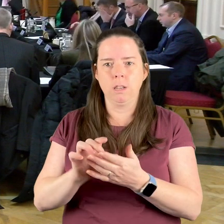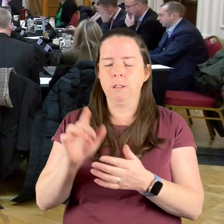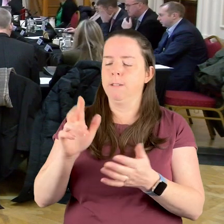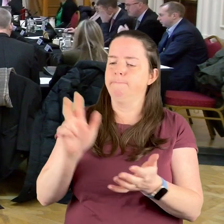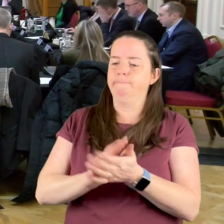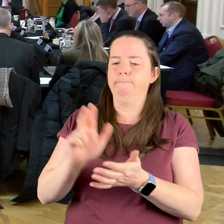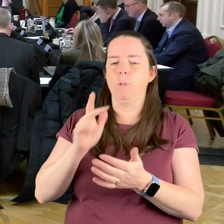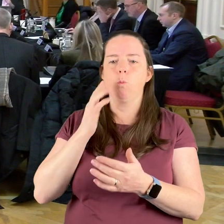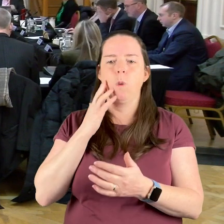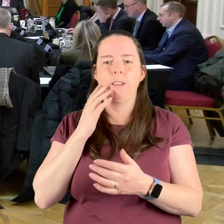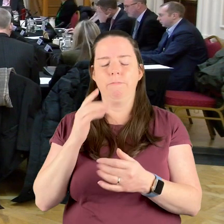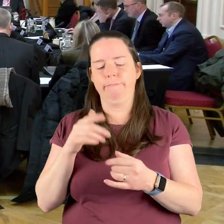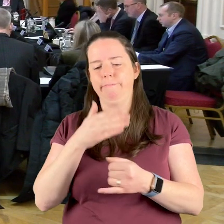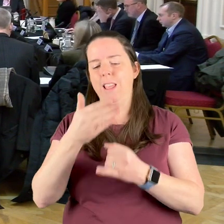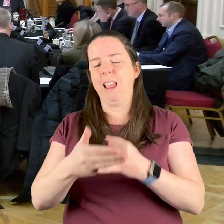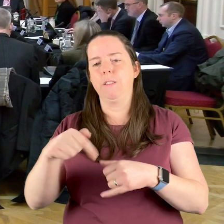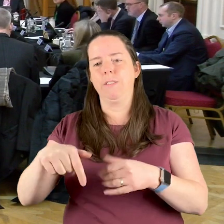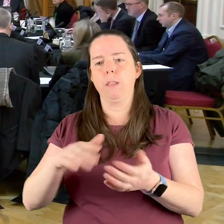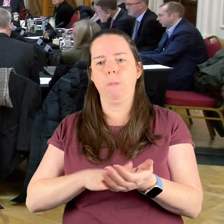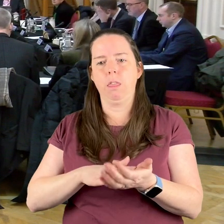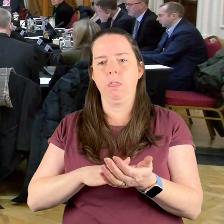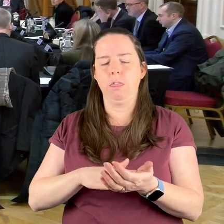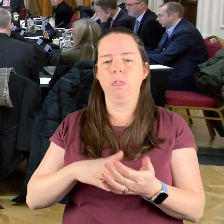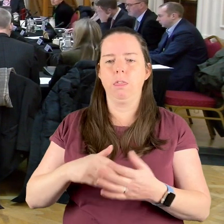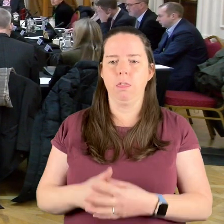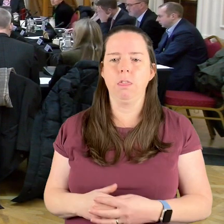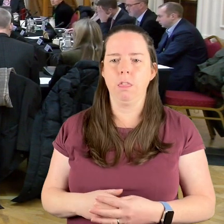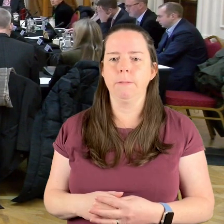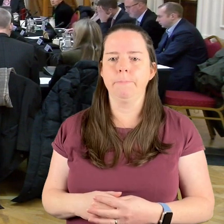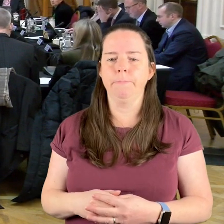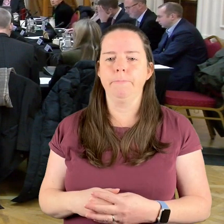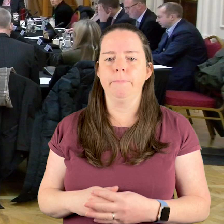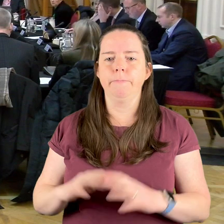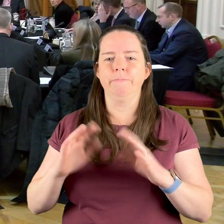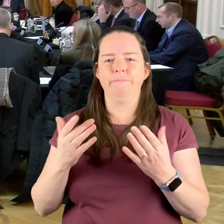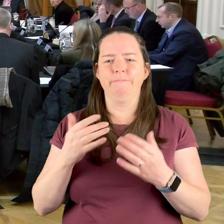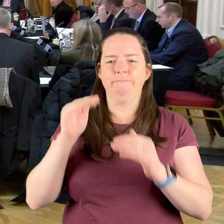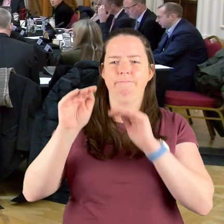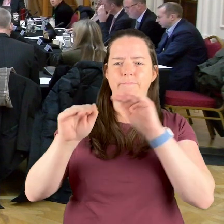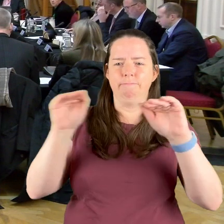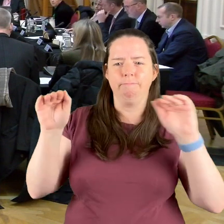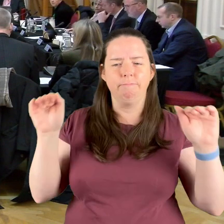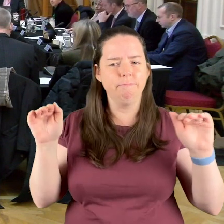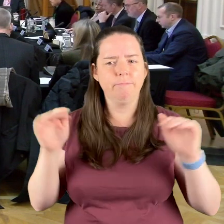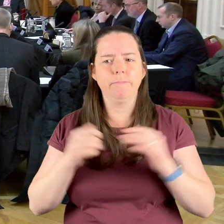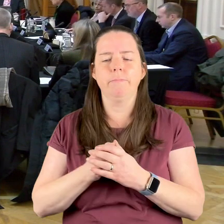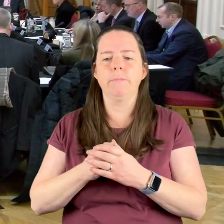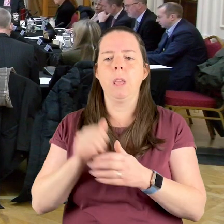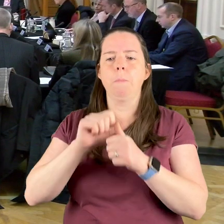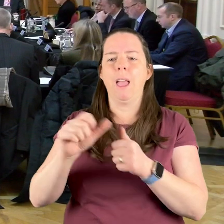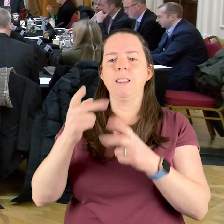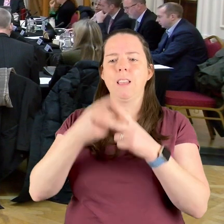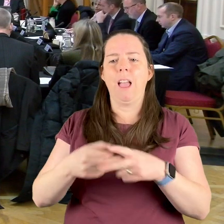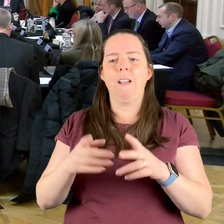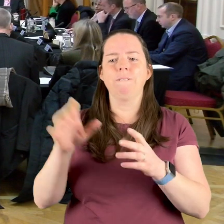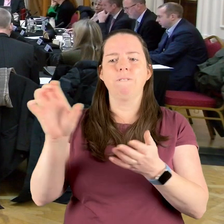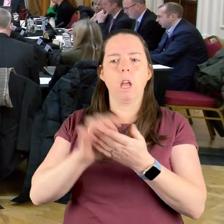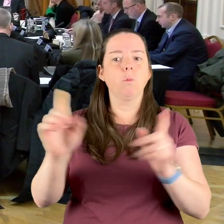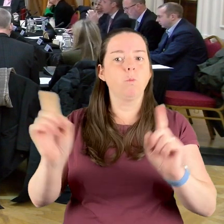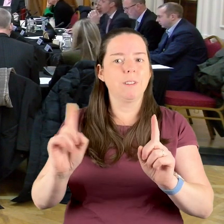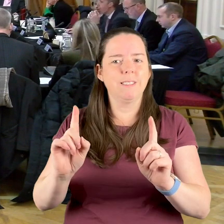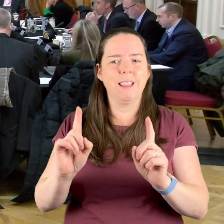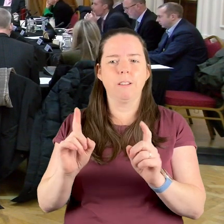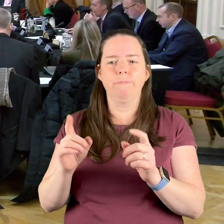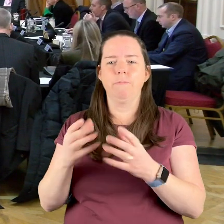Better Care Fund, and get that signed off by the end of this month. And just to remind